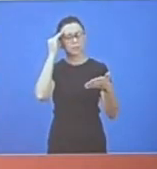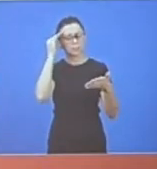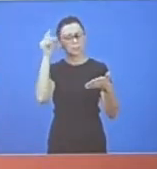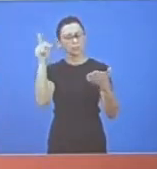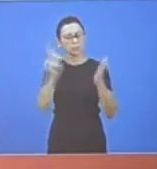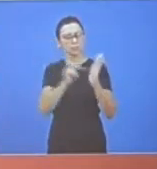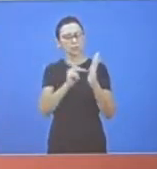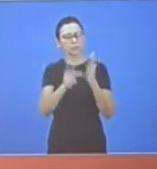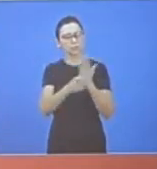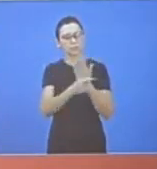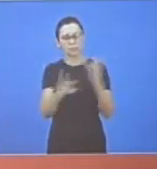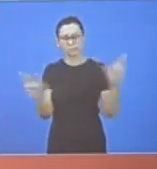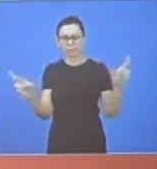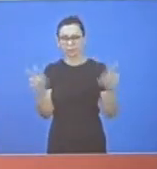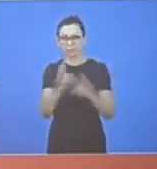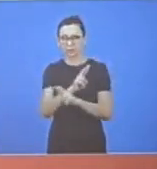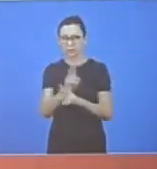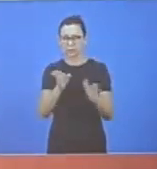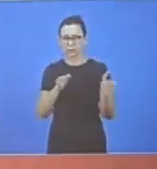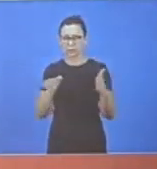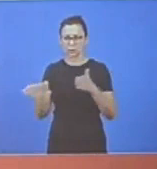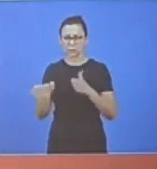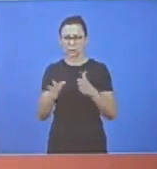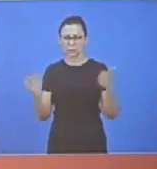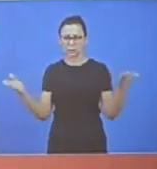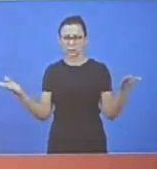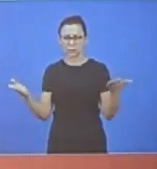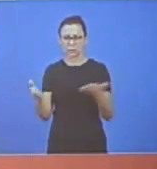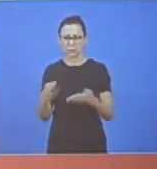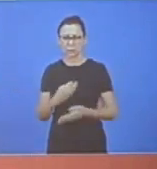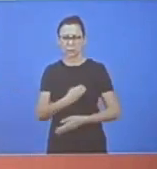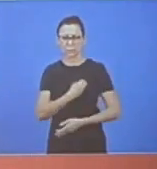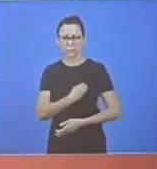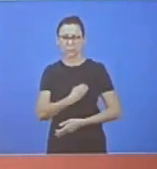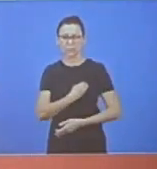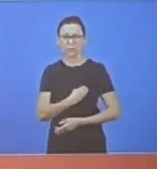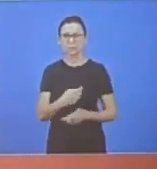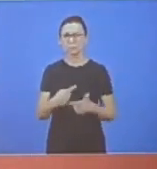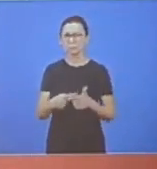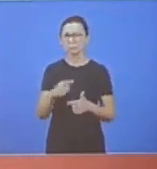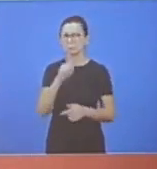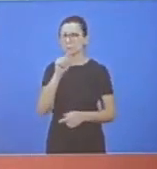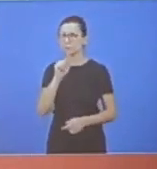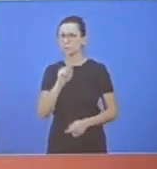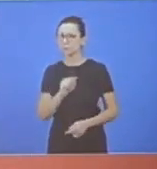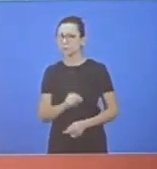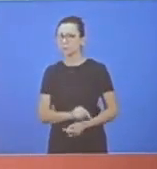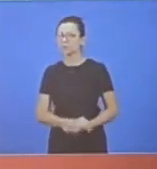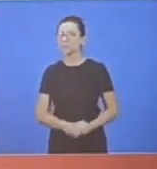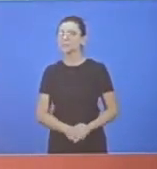So why you understand that this is related to our time period?